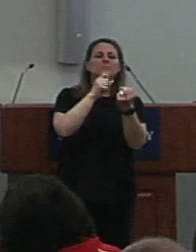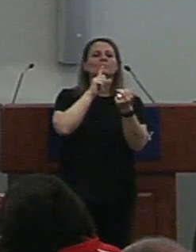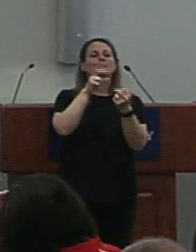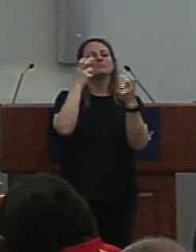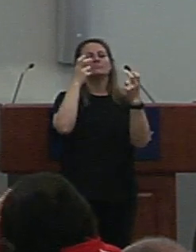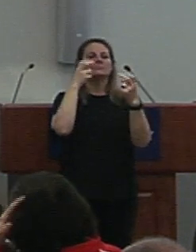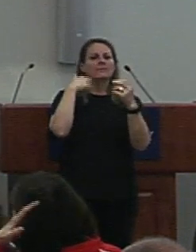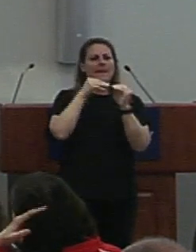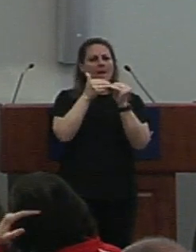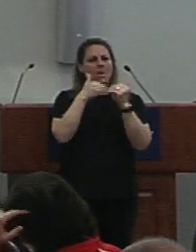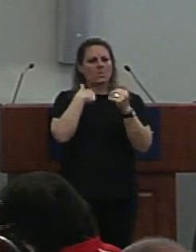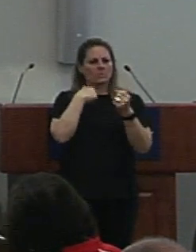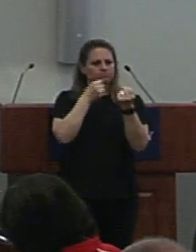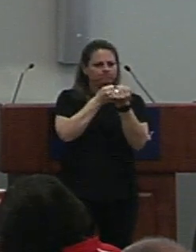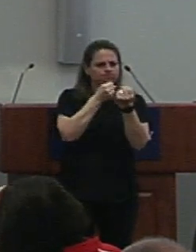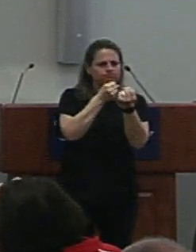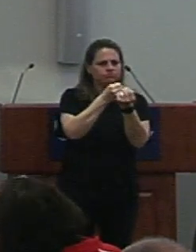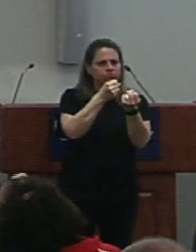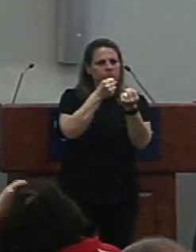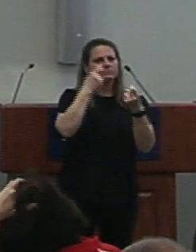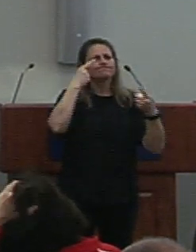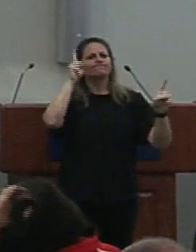I'm staying optimistic. Thank you.